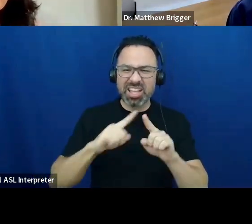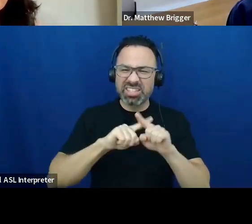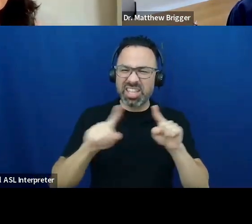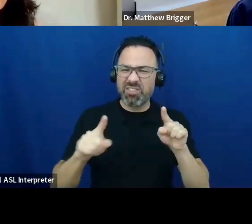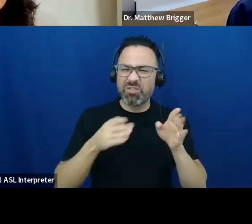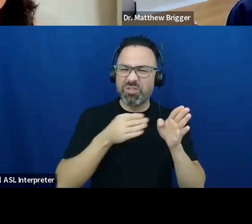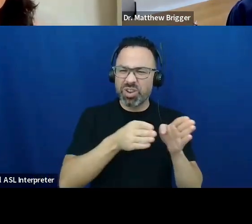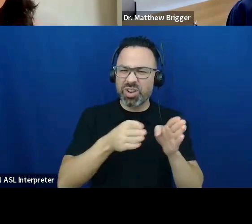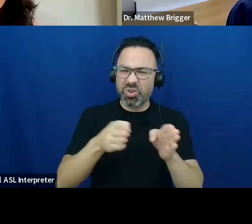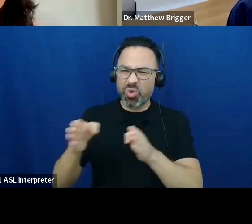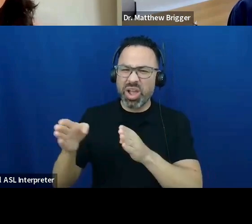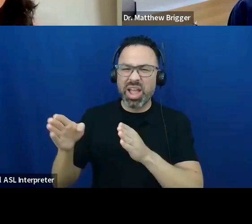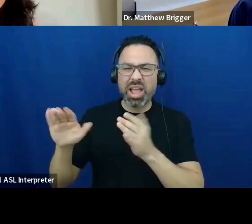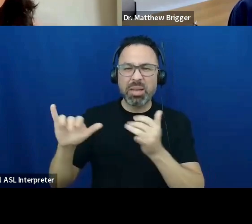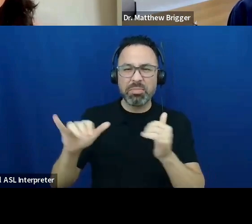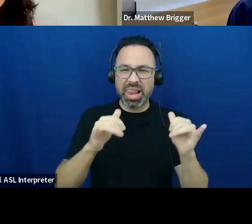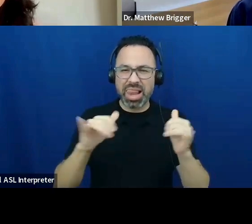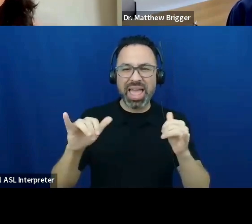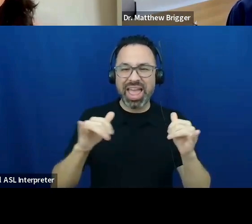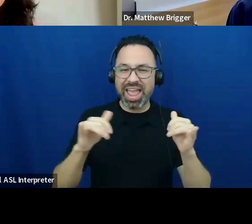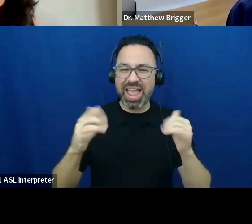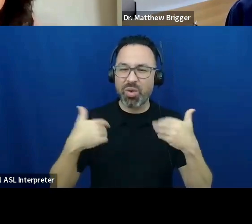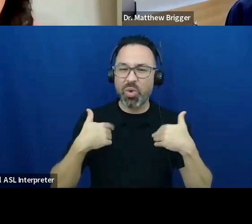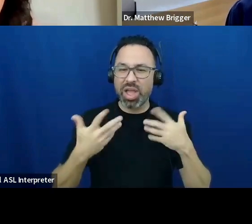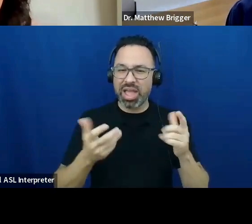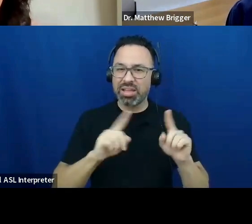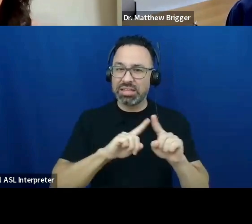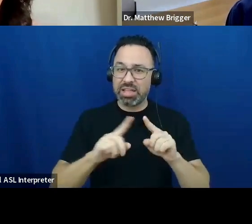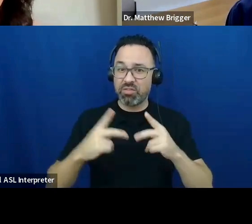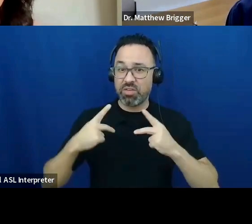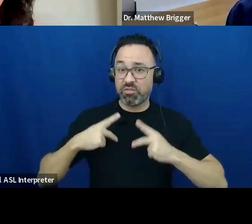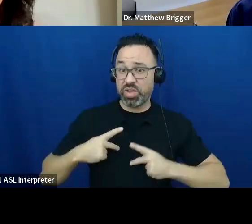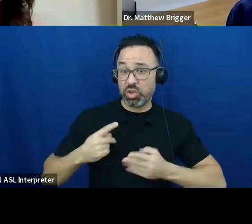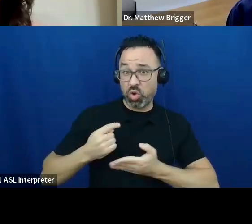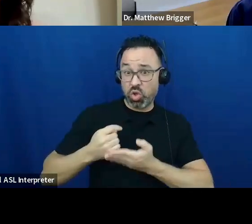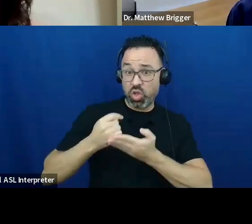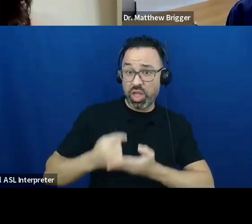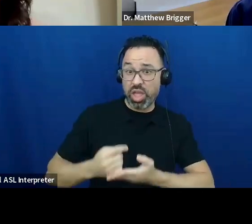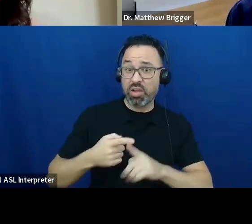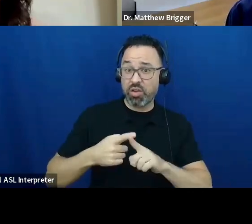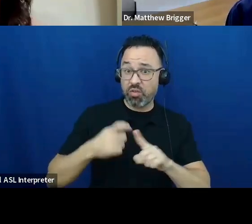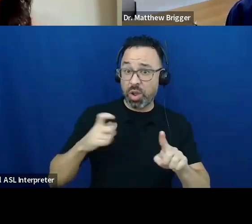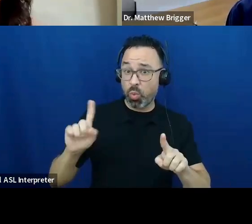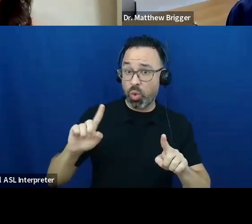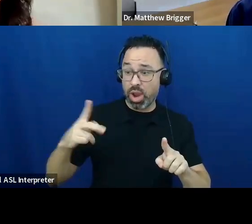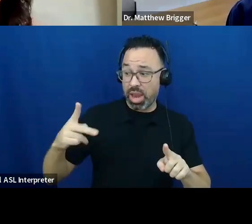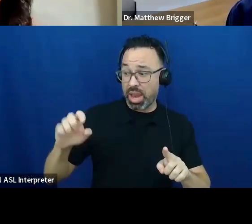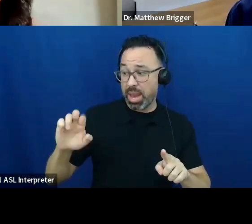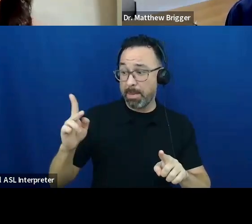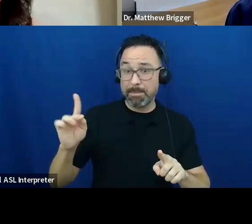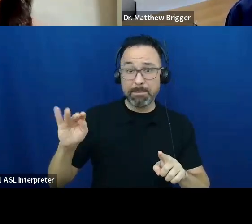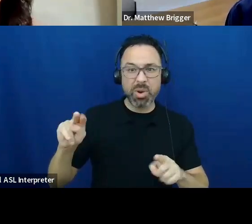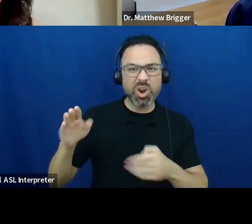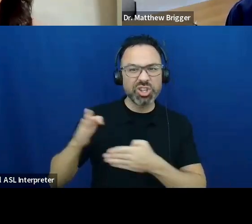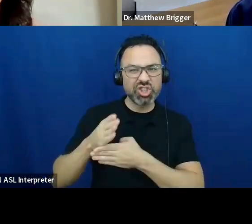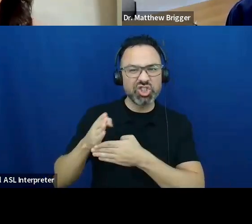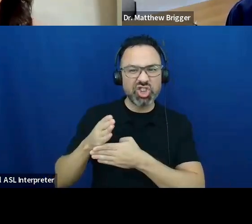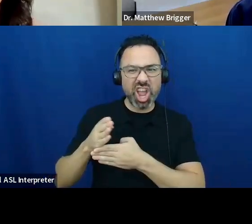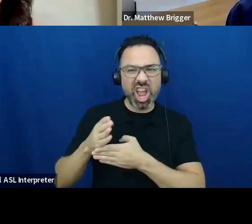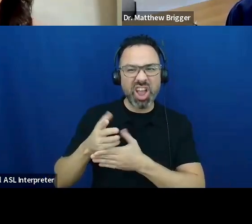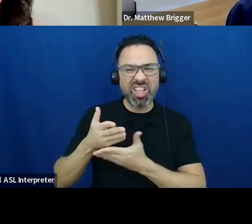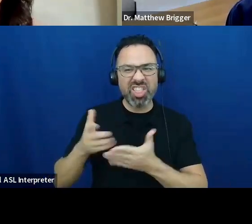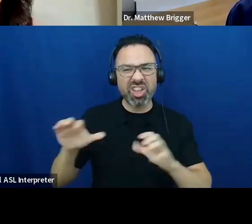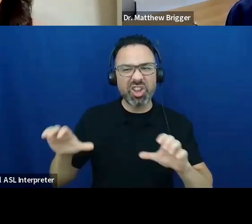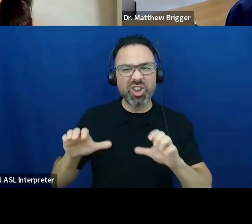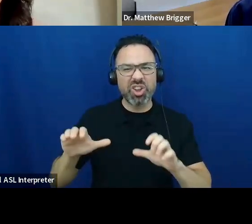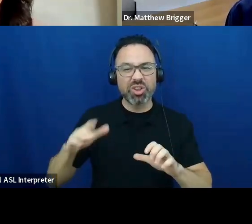we play. We're going to have a couple of physical therapists from Perkins sharing things that you could do for fun